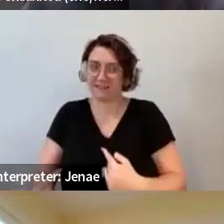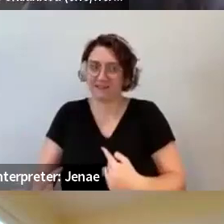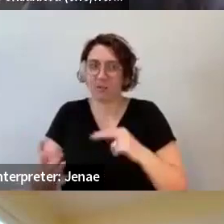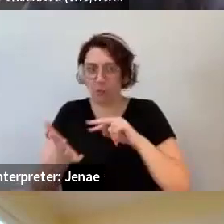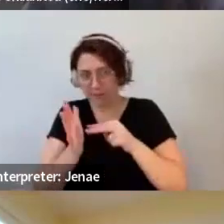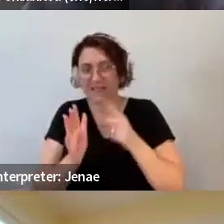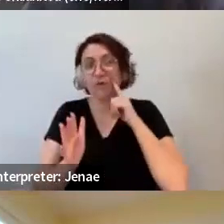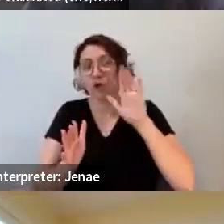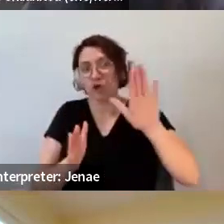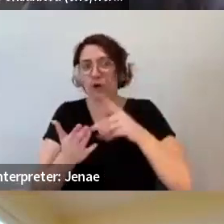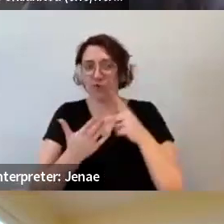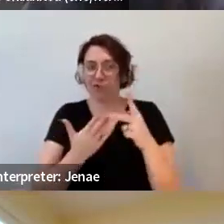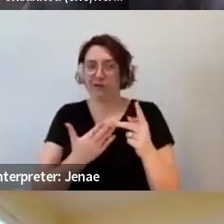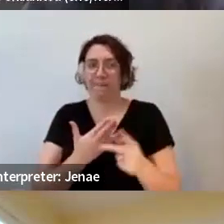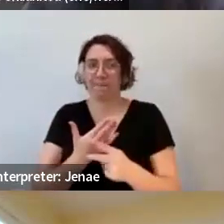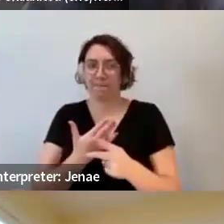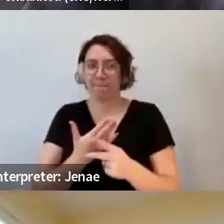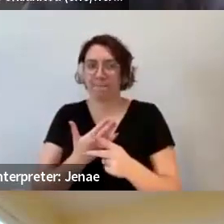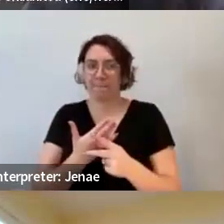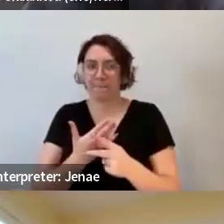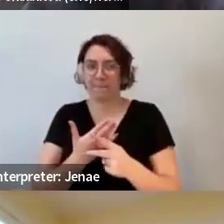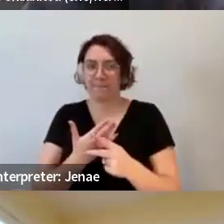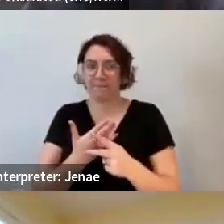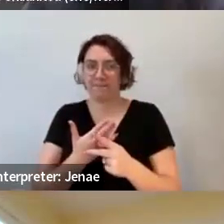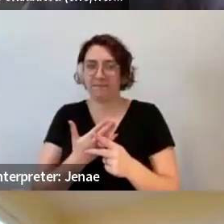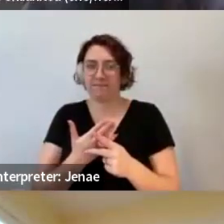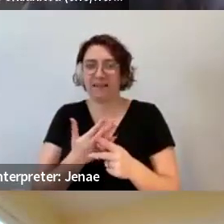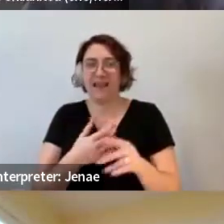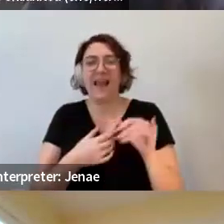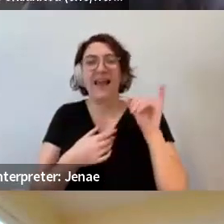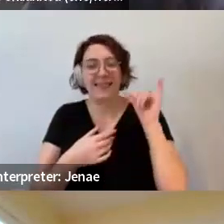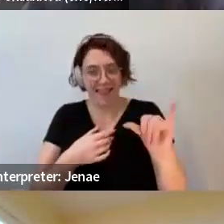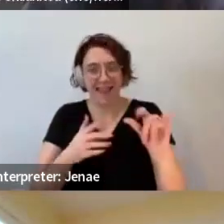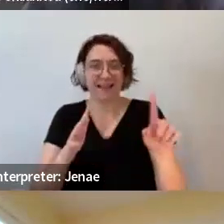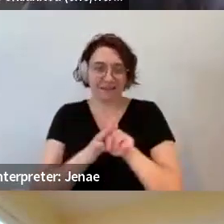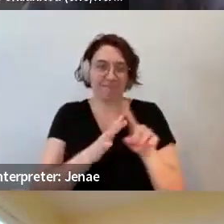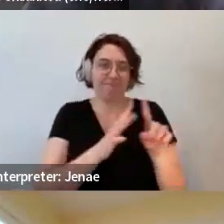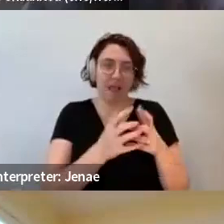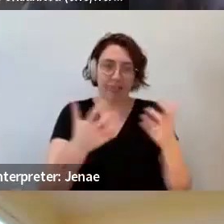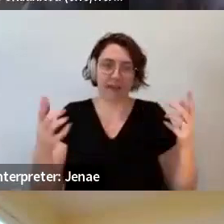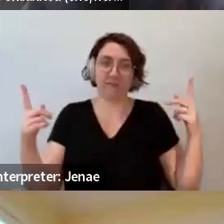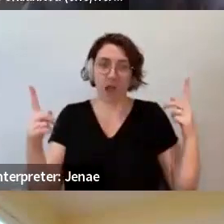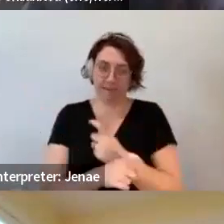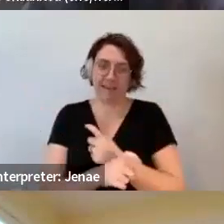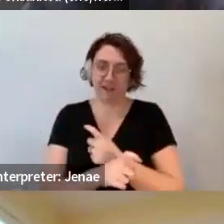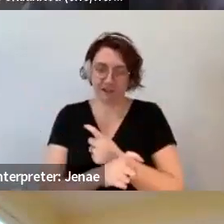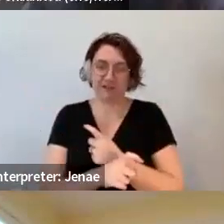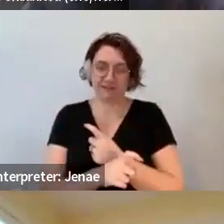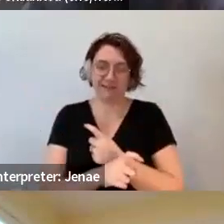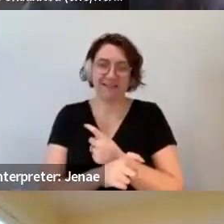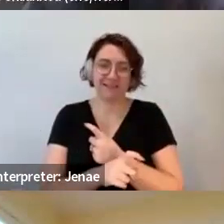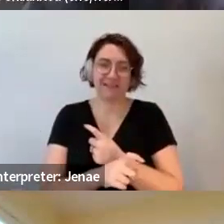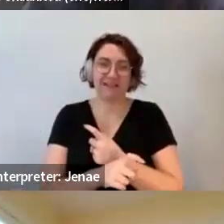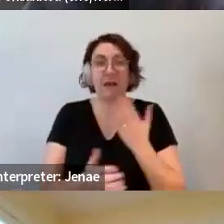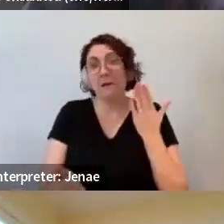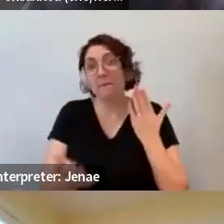program, because that's where a lot of these complications come into. in terms of maybe you